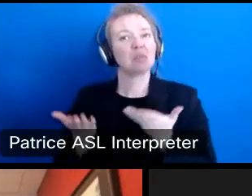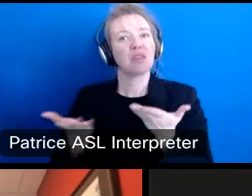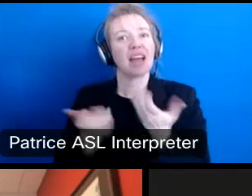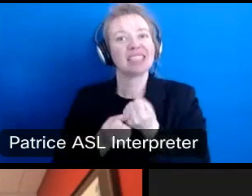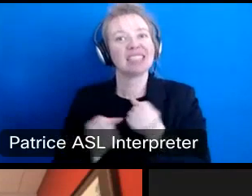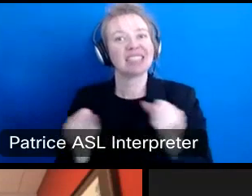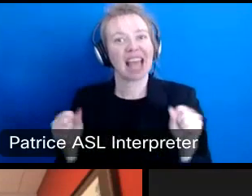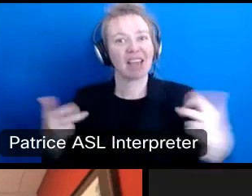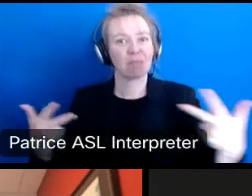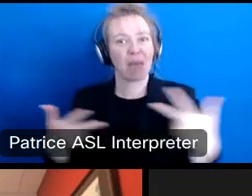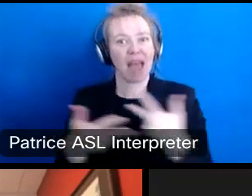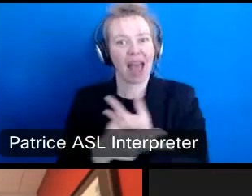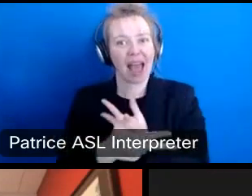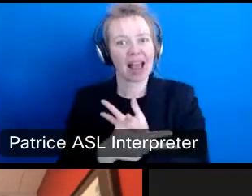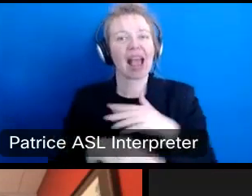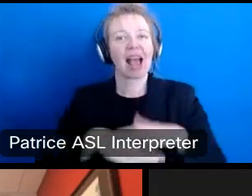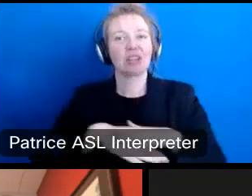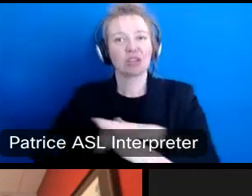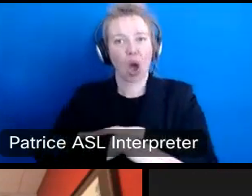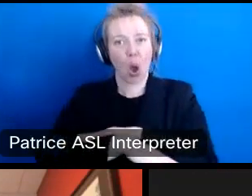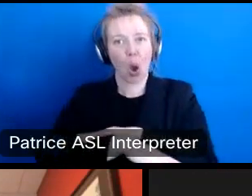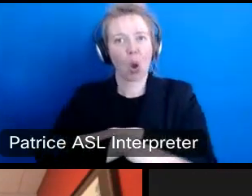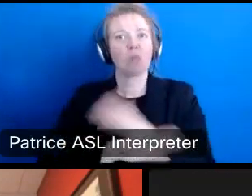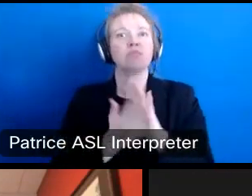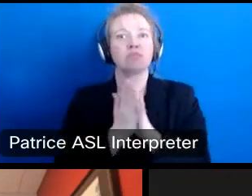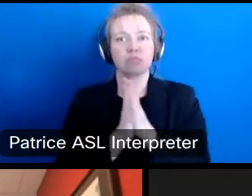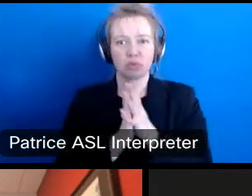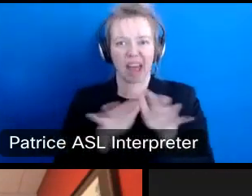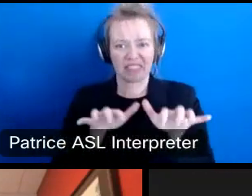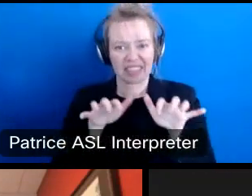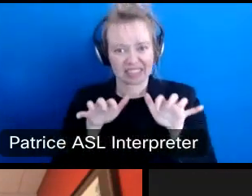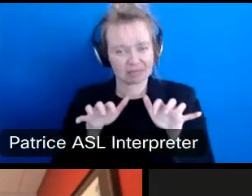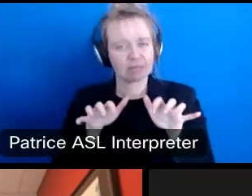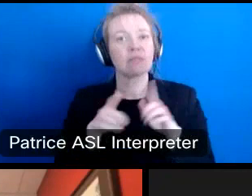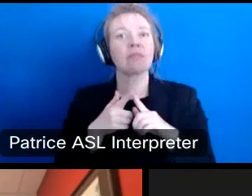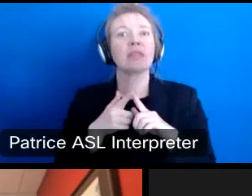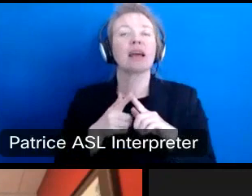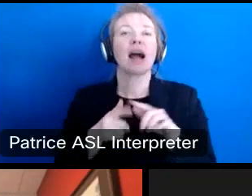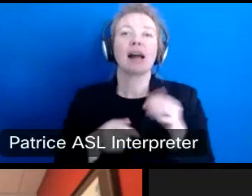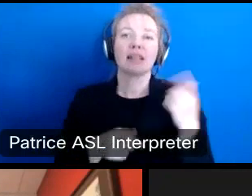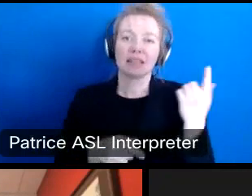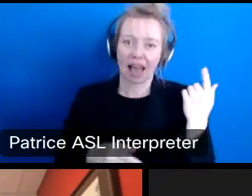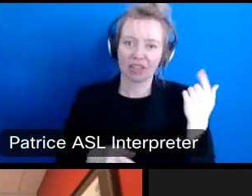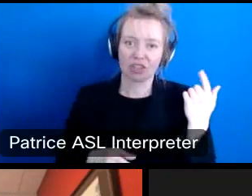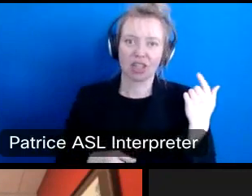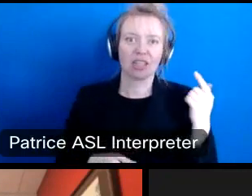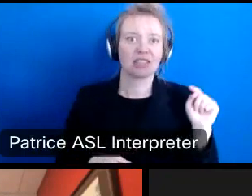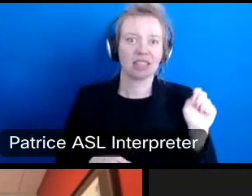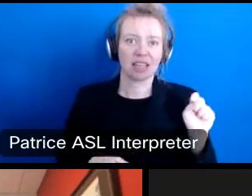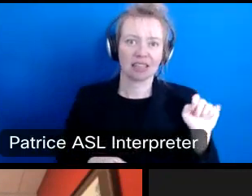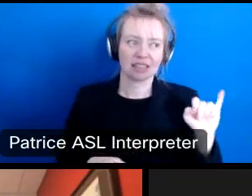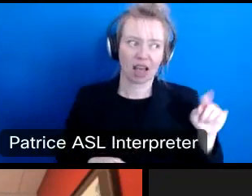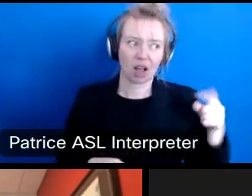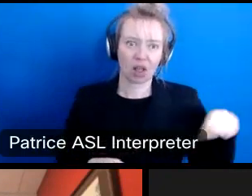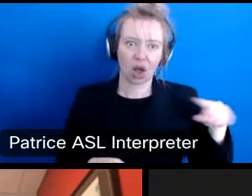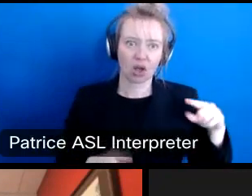slow traffic down on our local roads. And again, the majority of the work that we did last year when it comes to TSI 1.0, the majority of those were